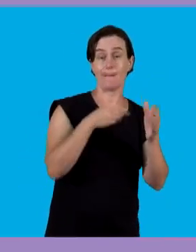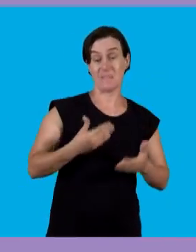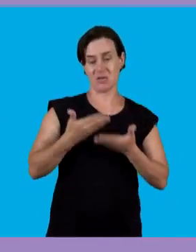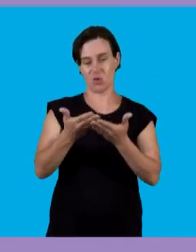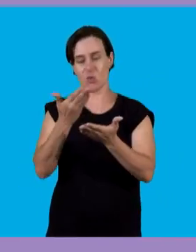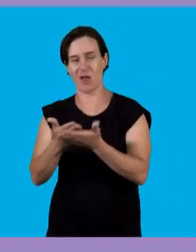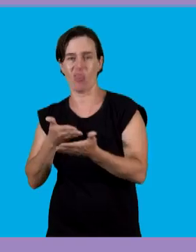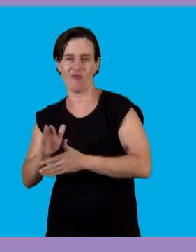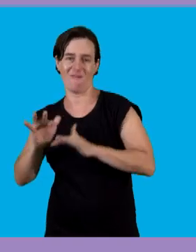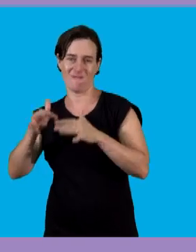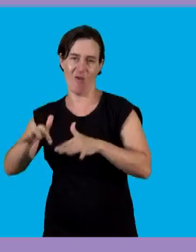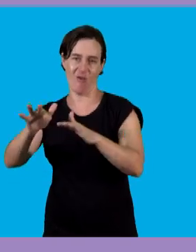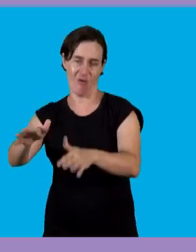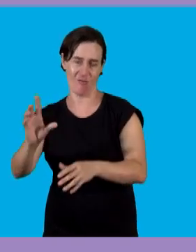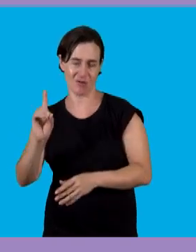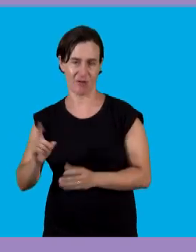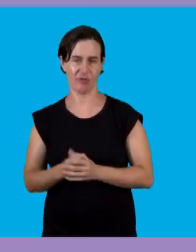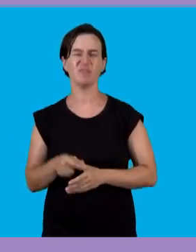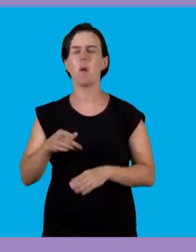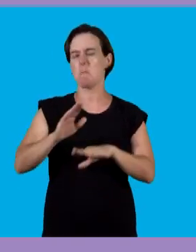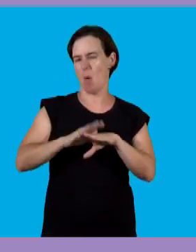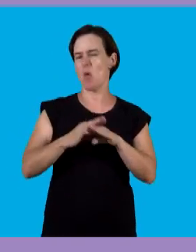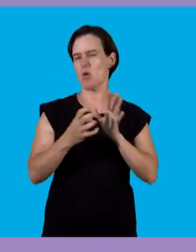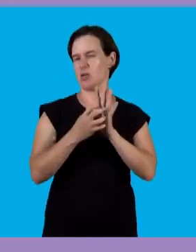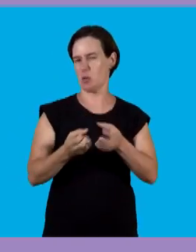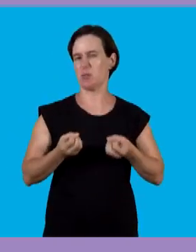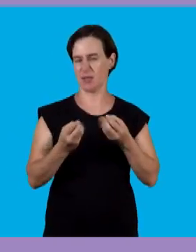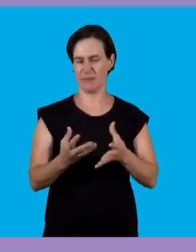a flow diagram. Let's look at more examples.